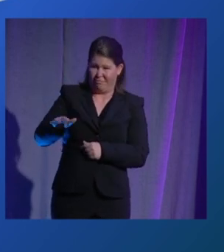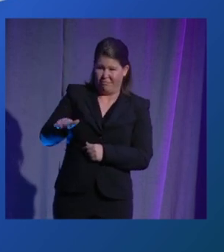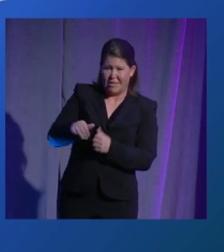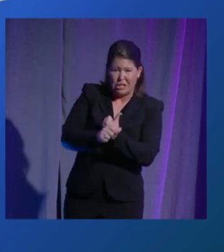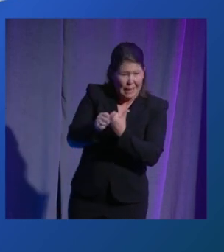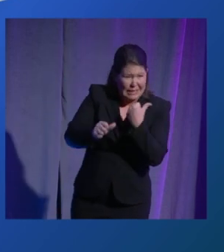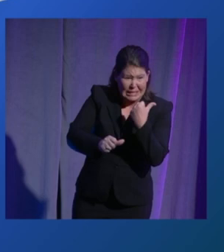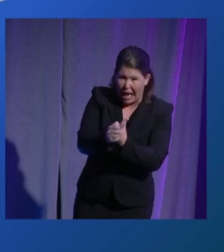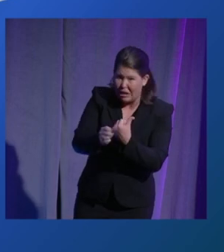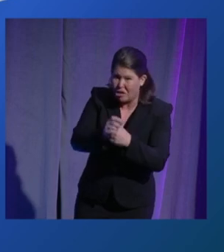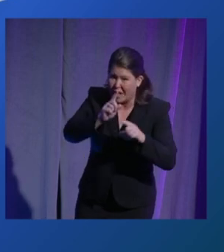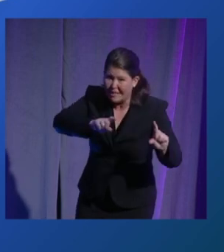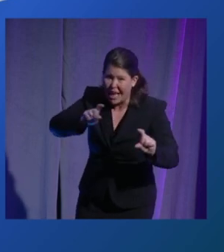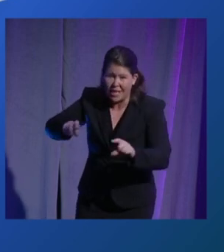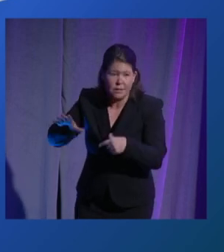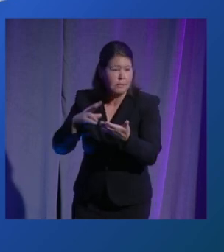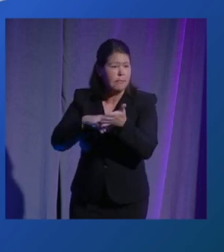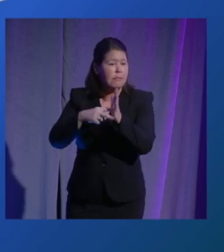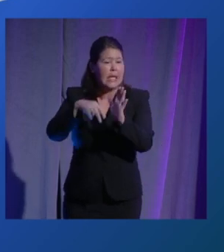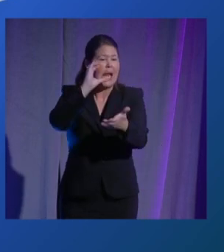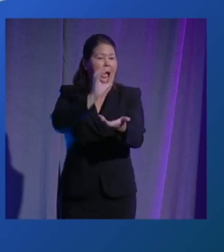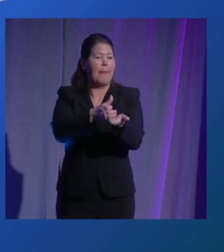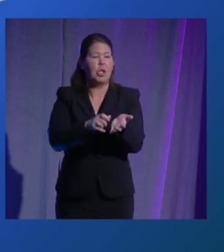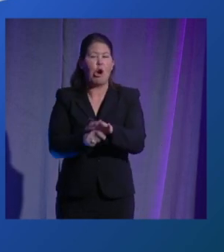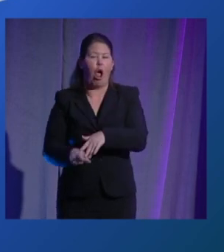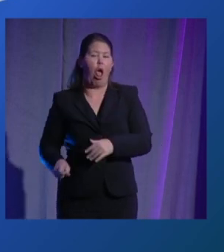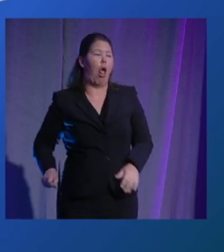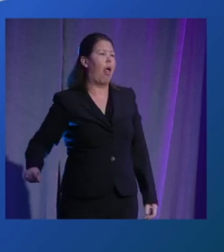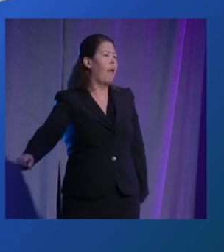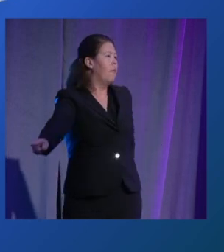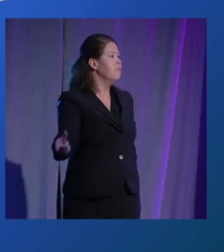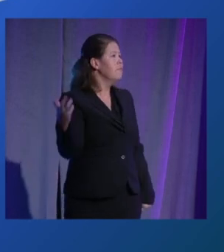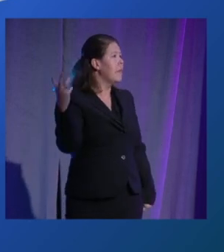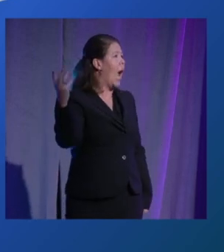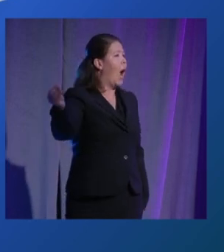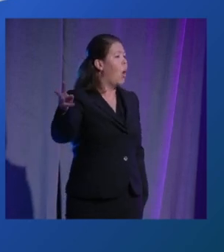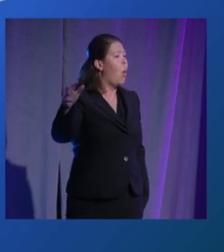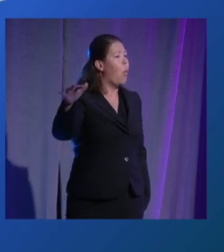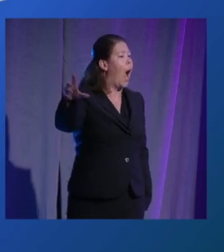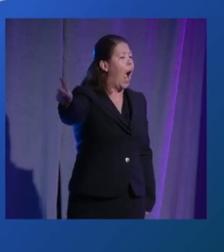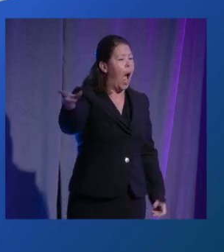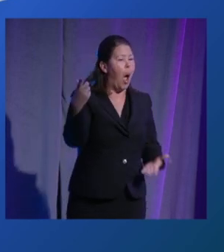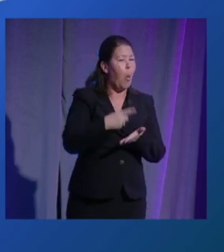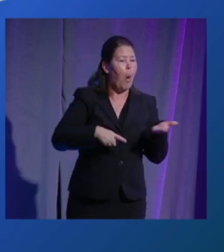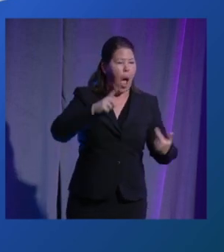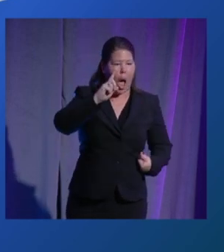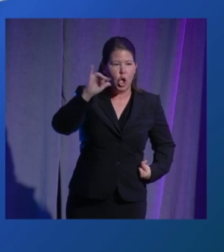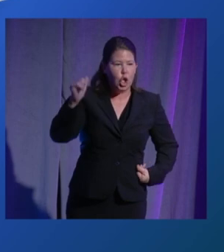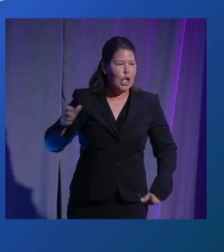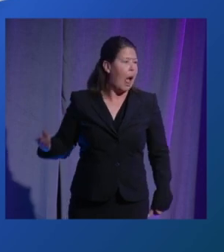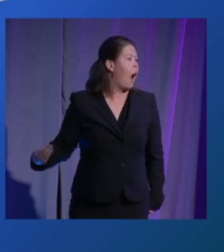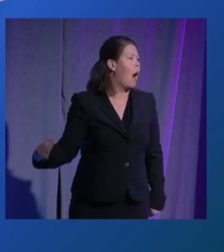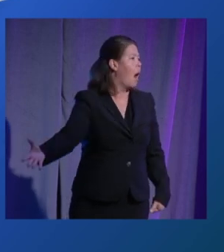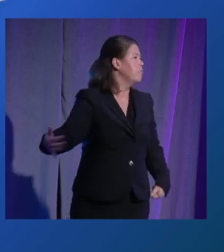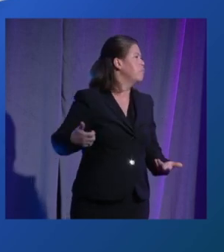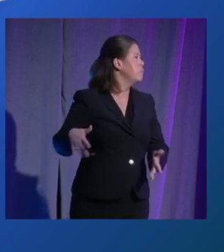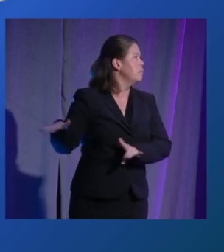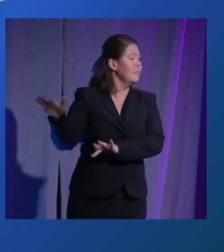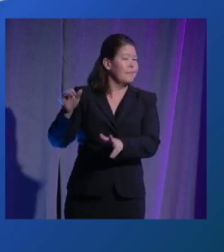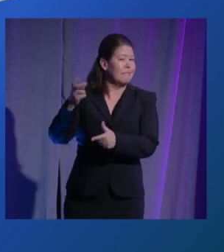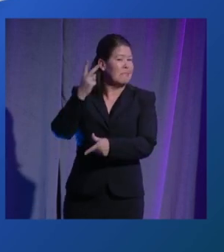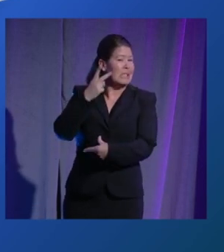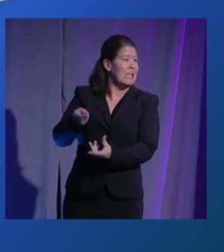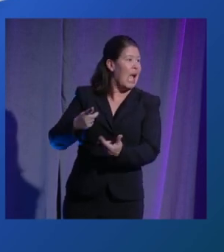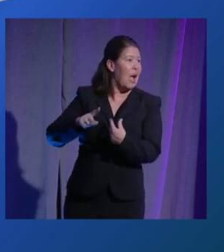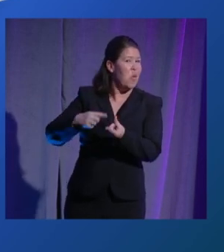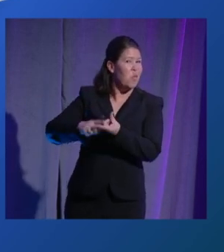be you know out in the wild right a completely inaccurate image that looks believable to see how long it takes and I